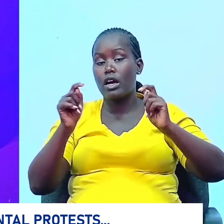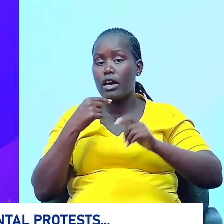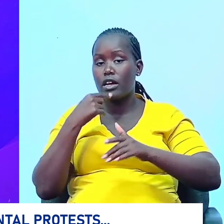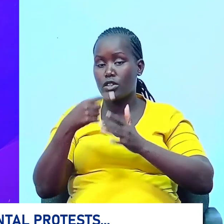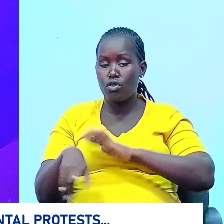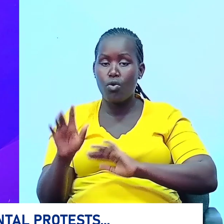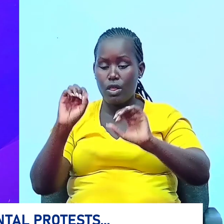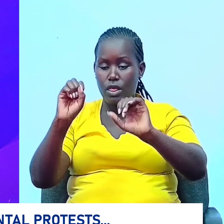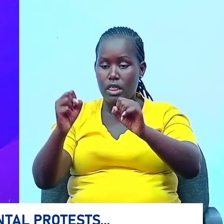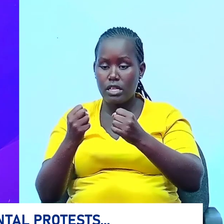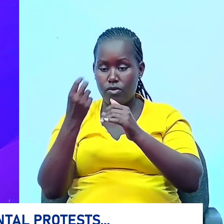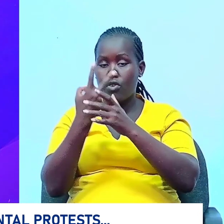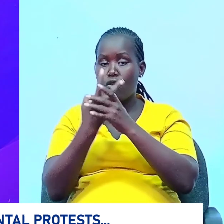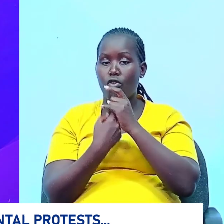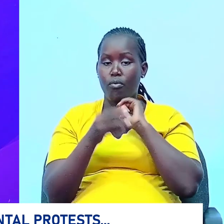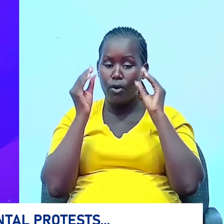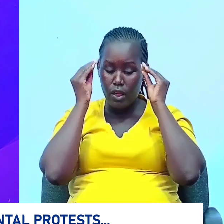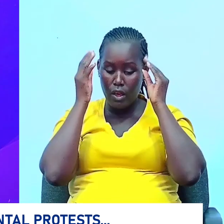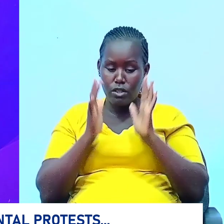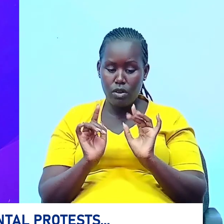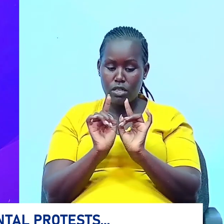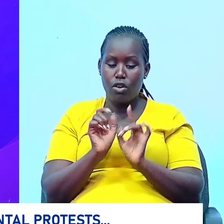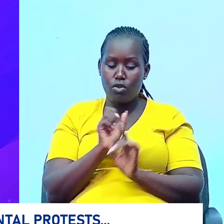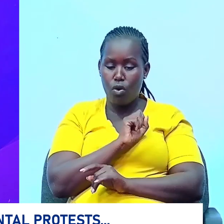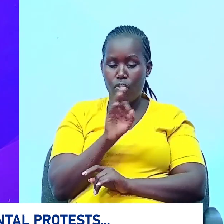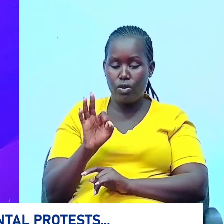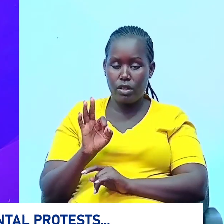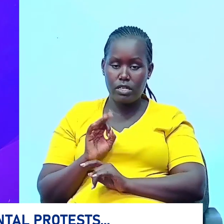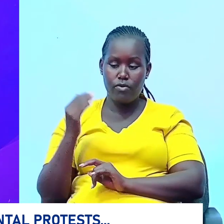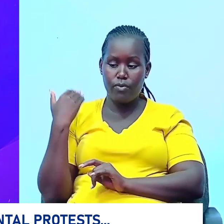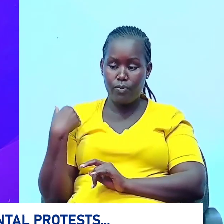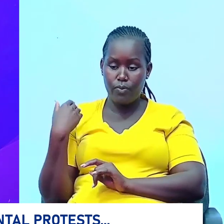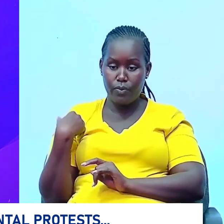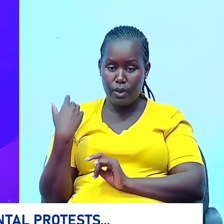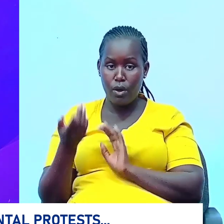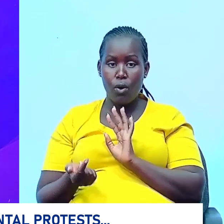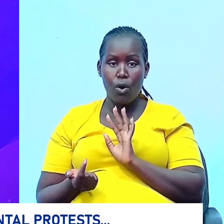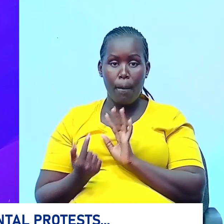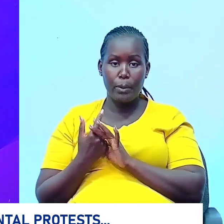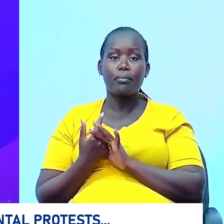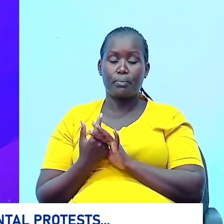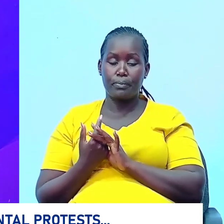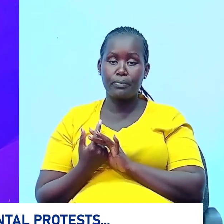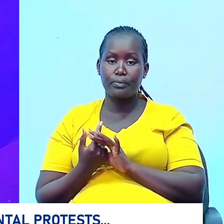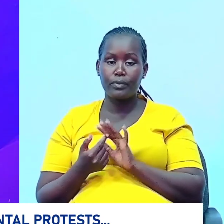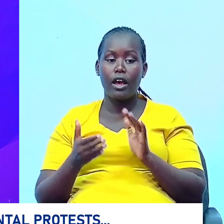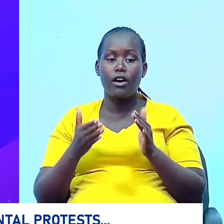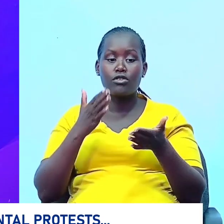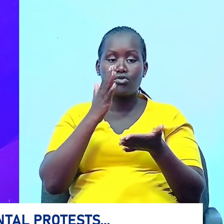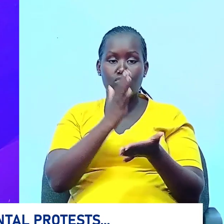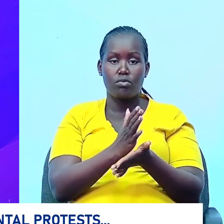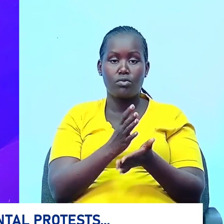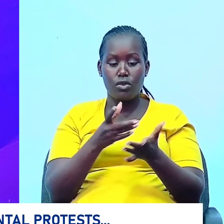the safety of both students and staff. The disruption prompted a temporary halt of the lessons